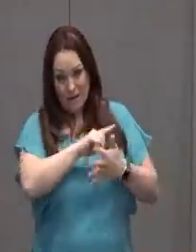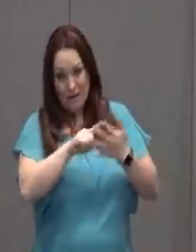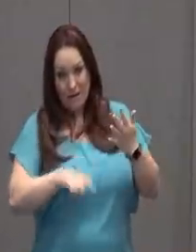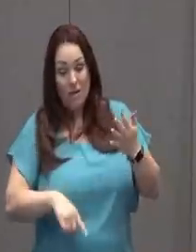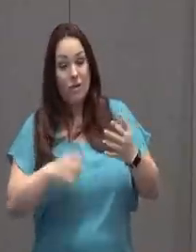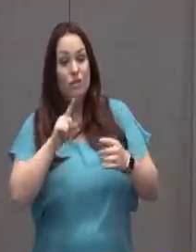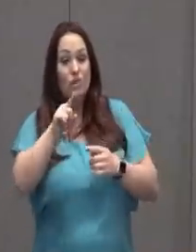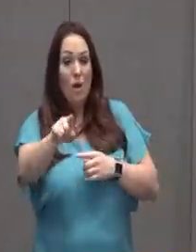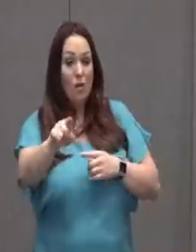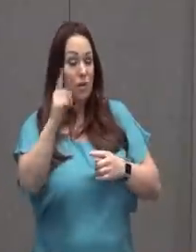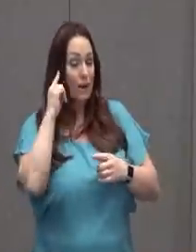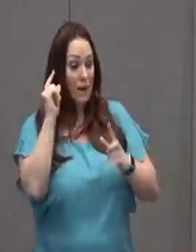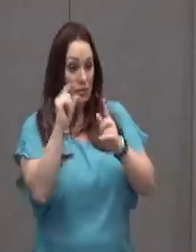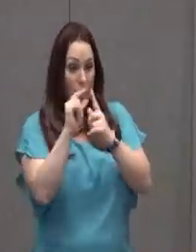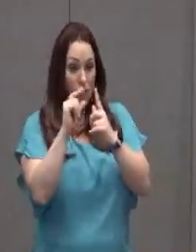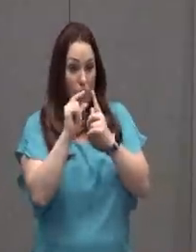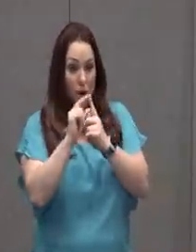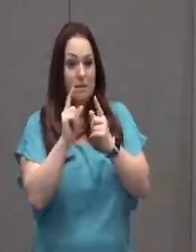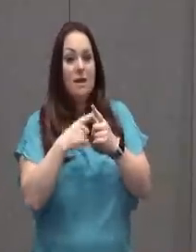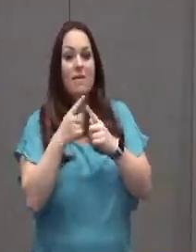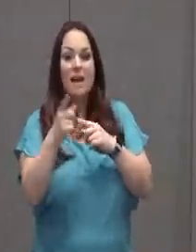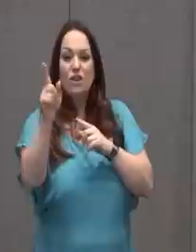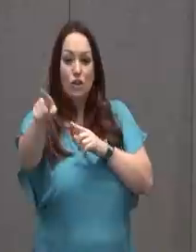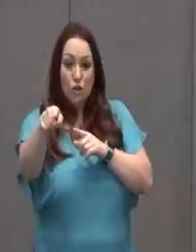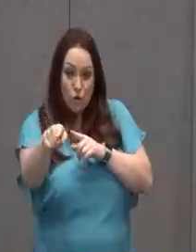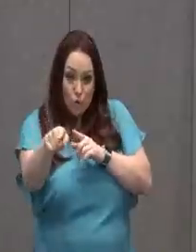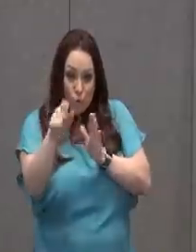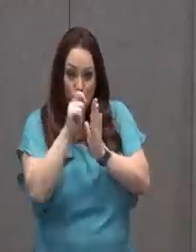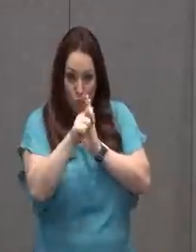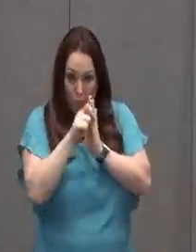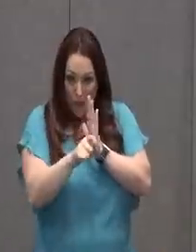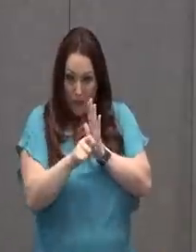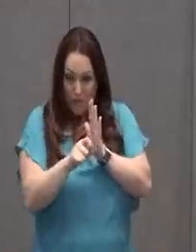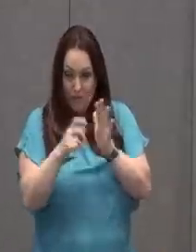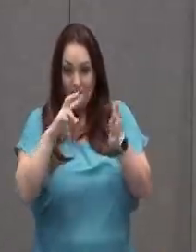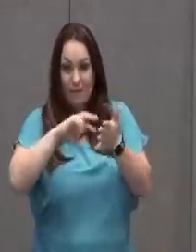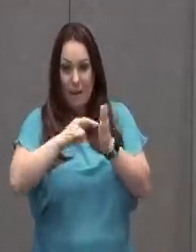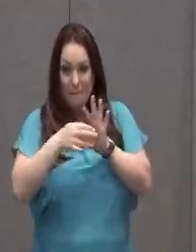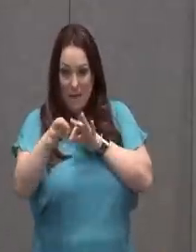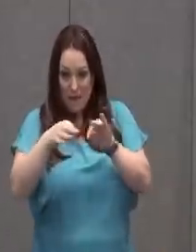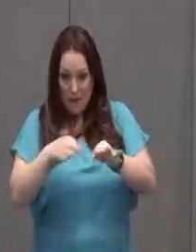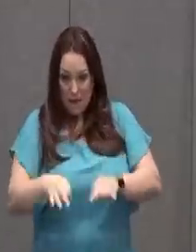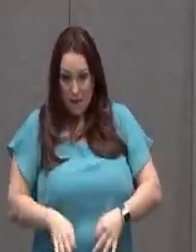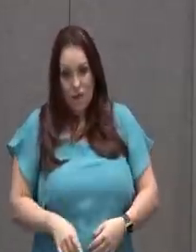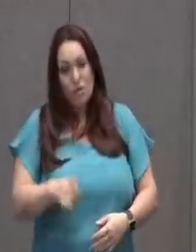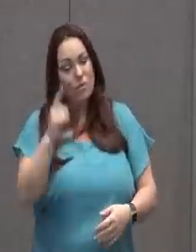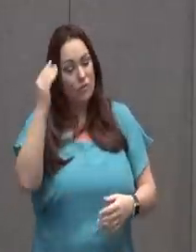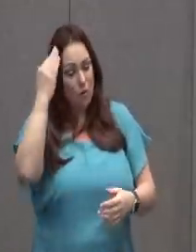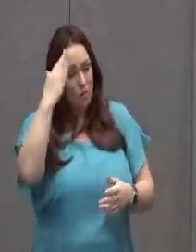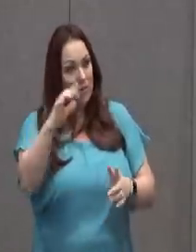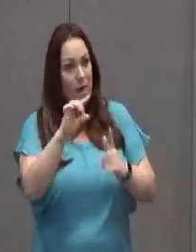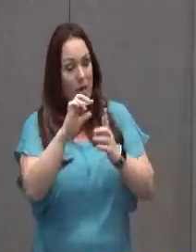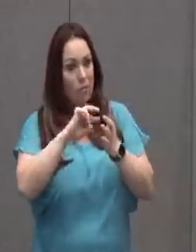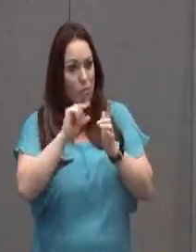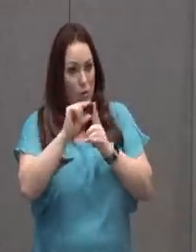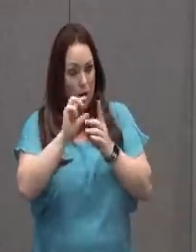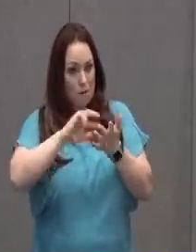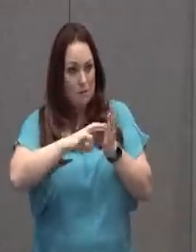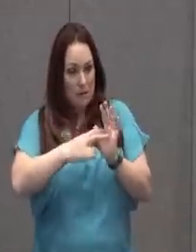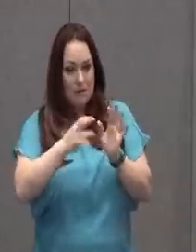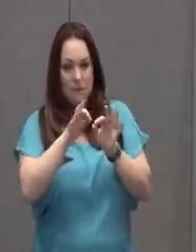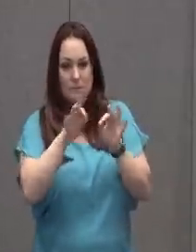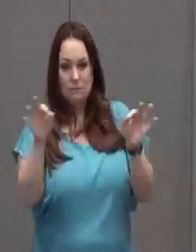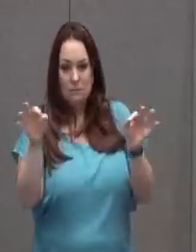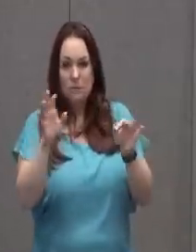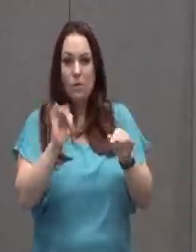meaning that's important to you, that helps you remember what the word means, right? Right. And so that's our